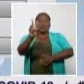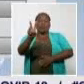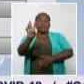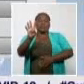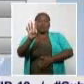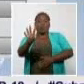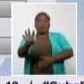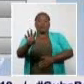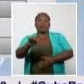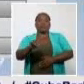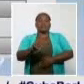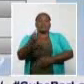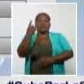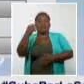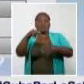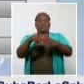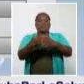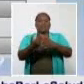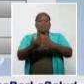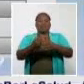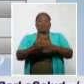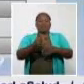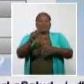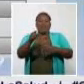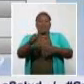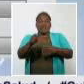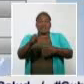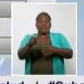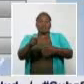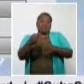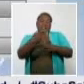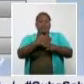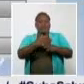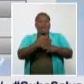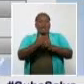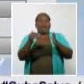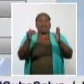4,524 in one day. That gives the lethality in the world of